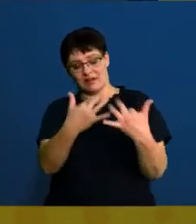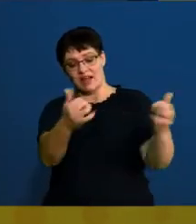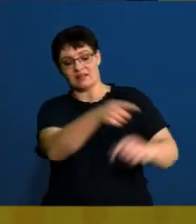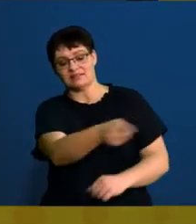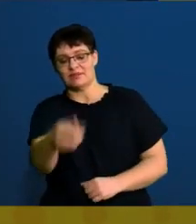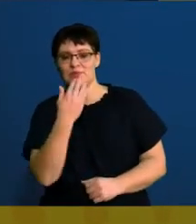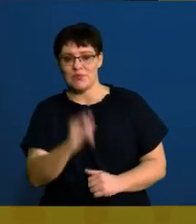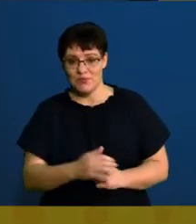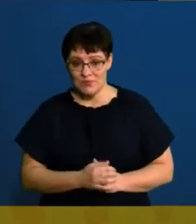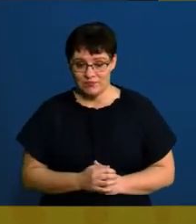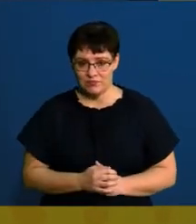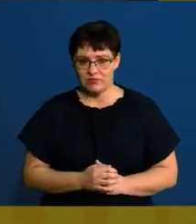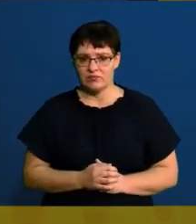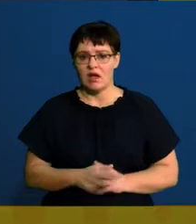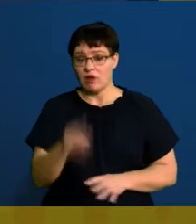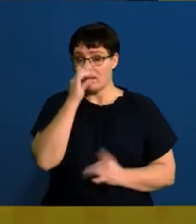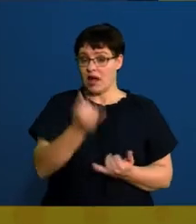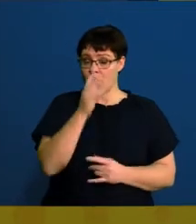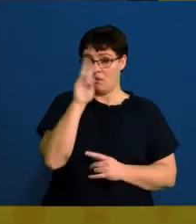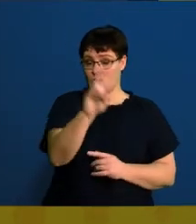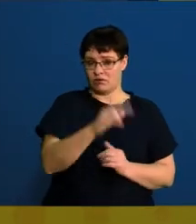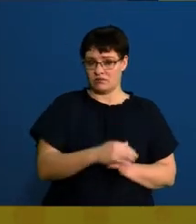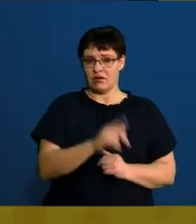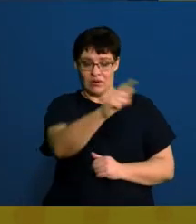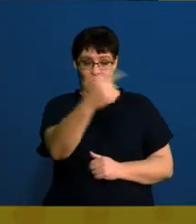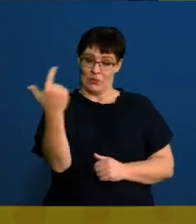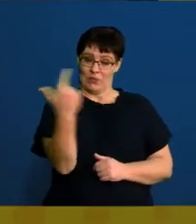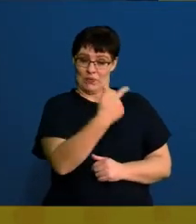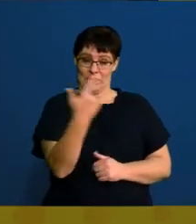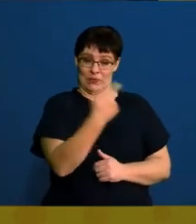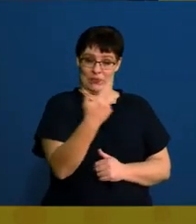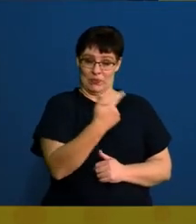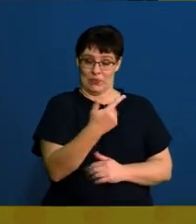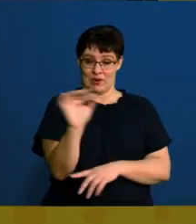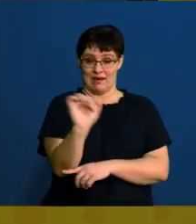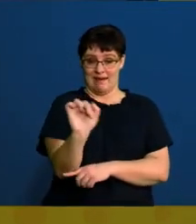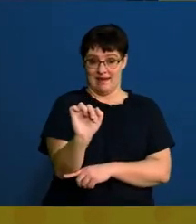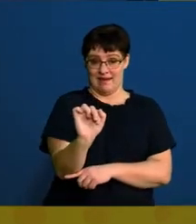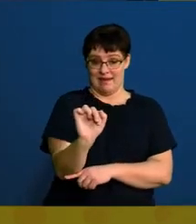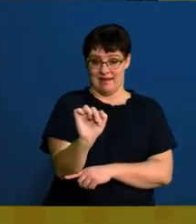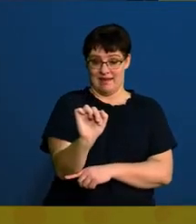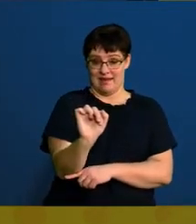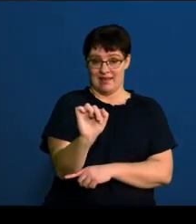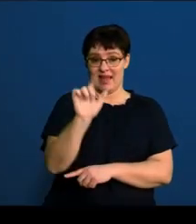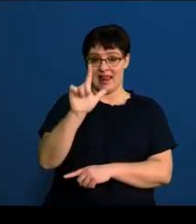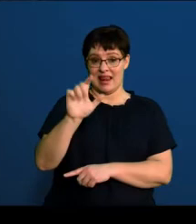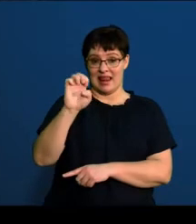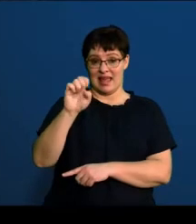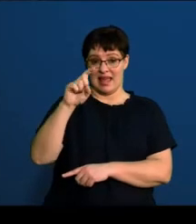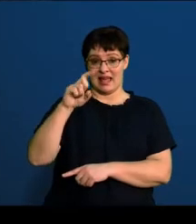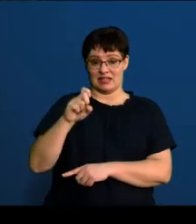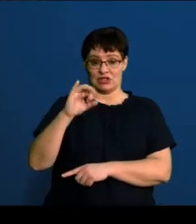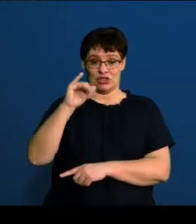if we go on and we look, there is a nice little car, a Lexus. It says